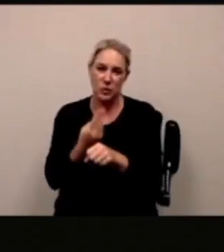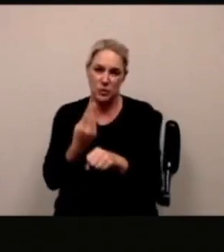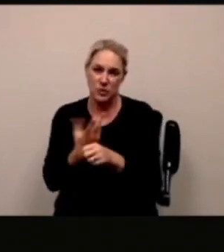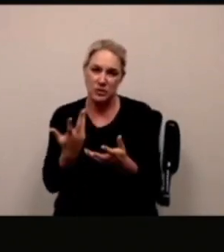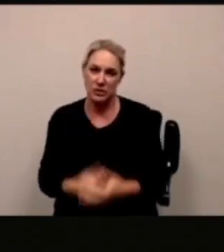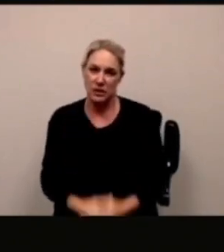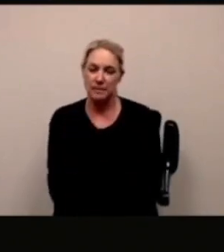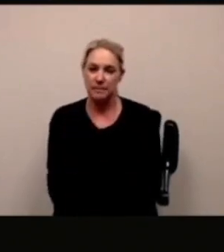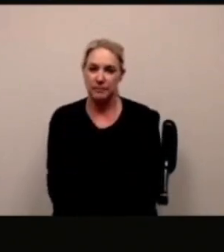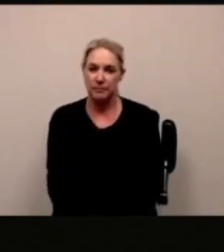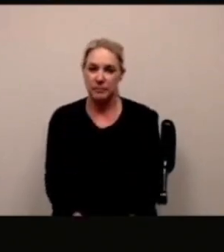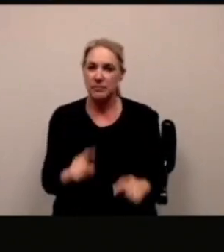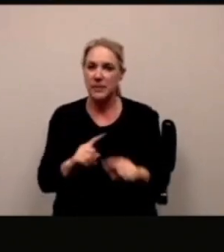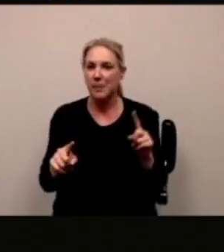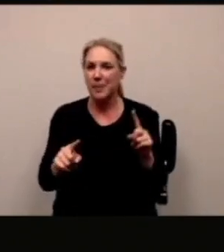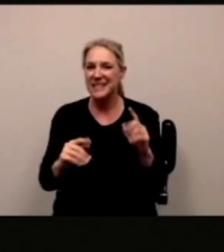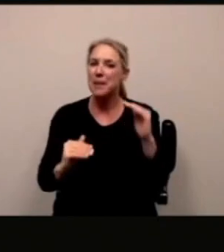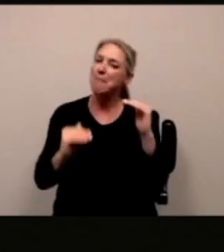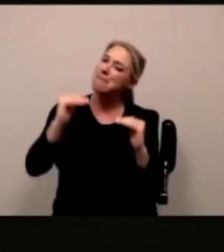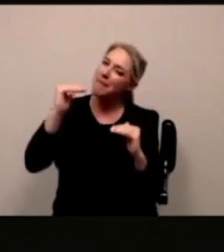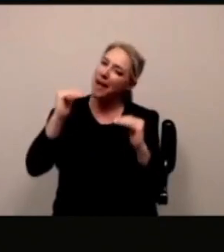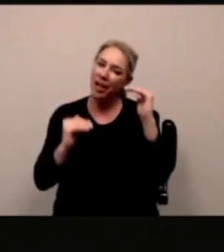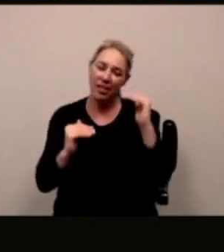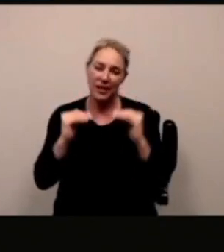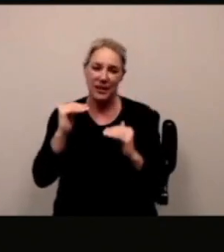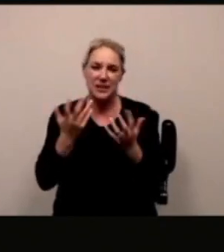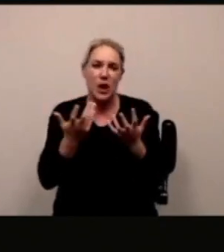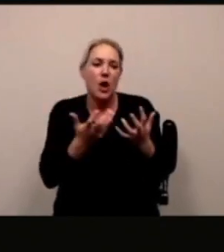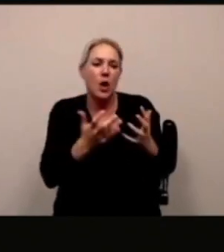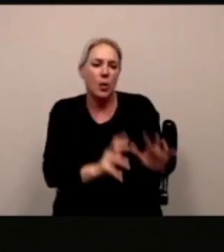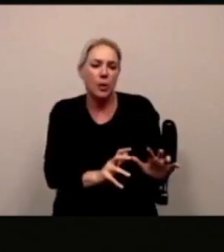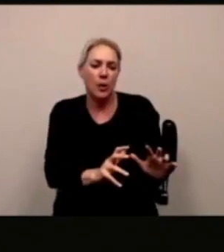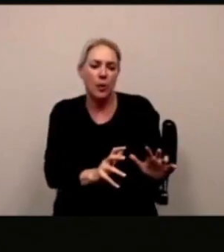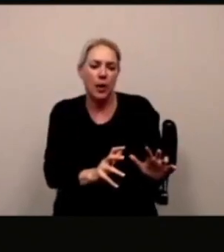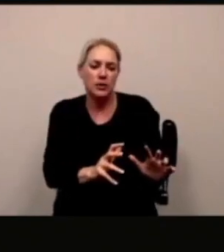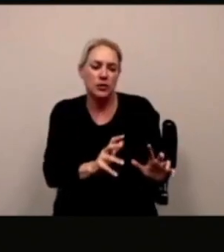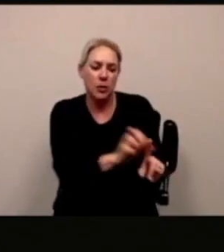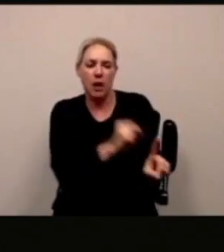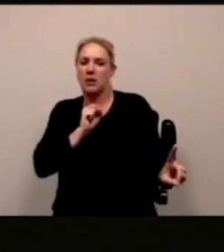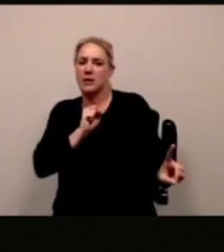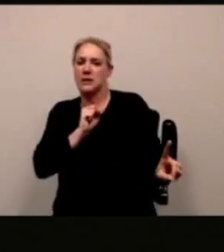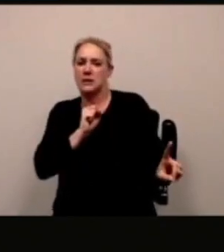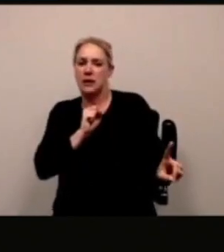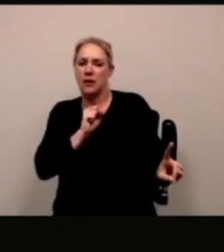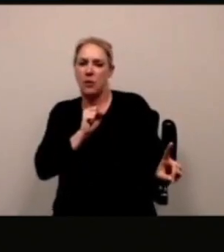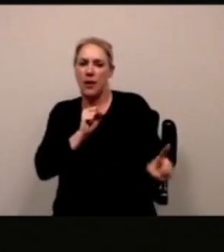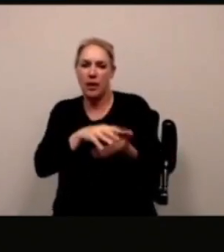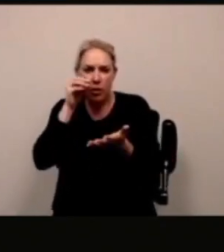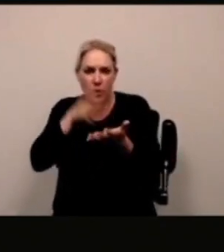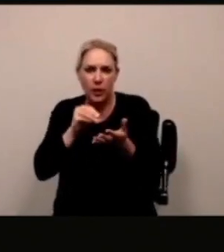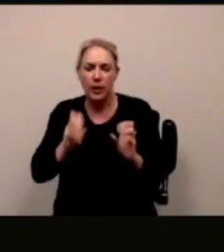But it's always a delicate balance because we don't want to take too much of a learning opportunity away.